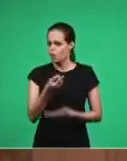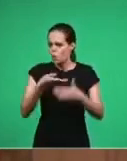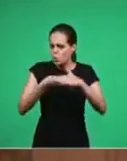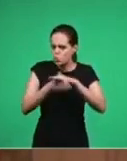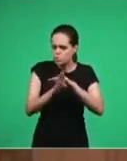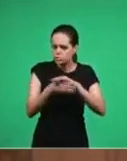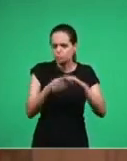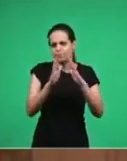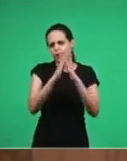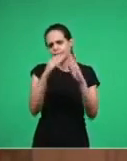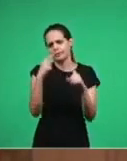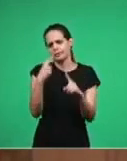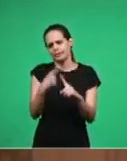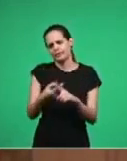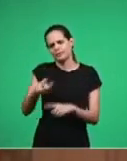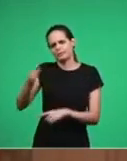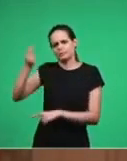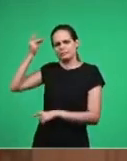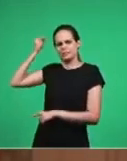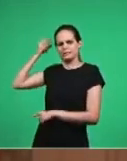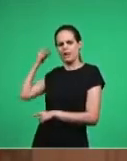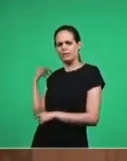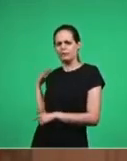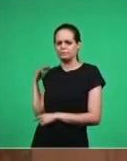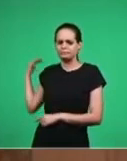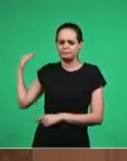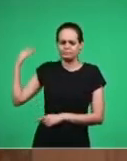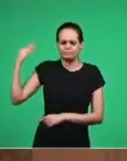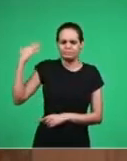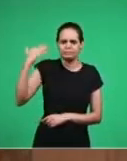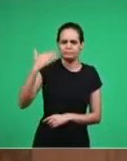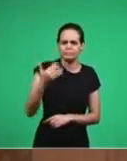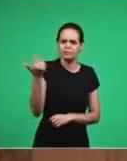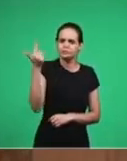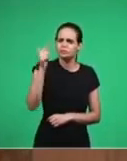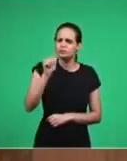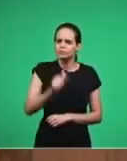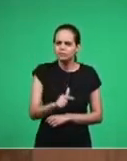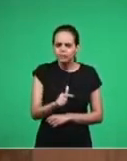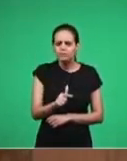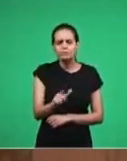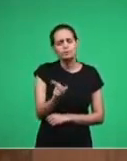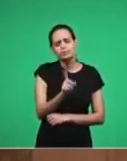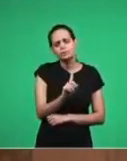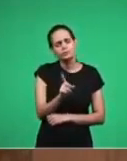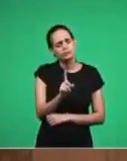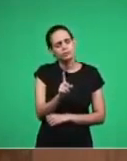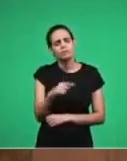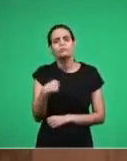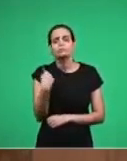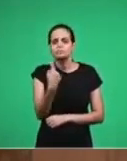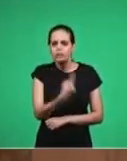and make themselves big on the pulpit for their own honor is not what we're here for.